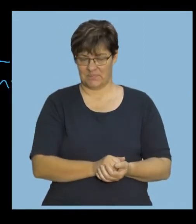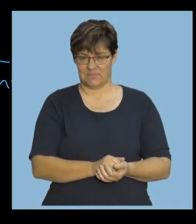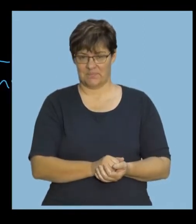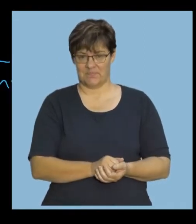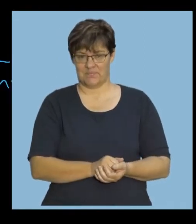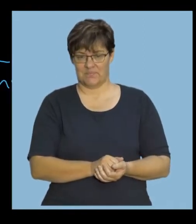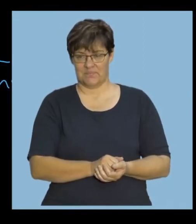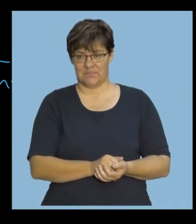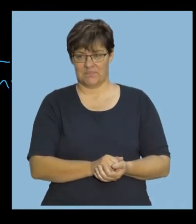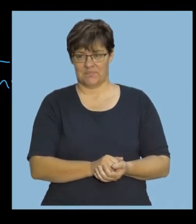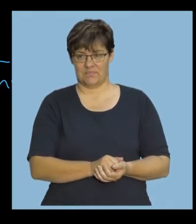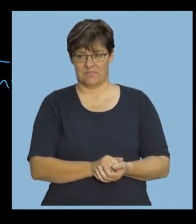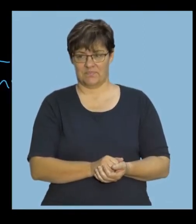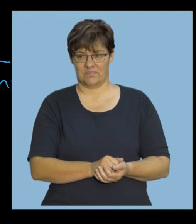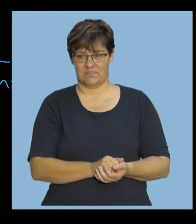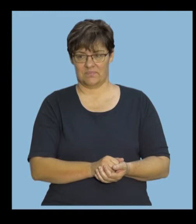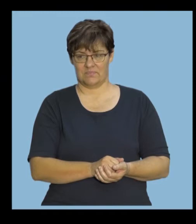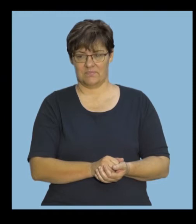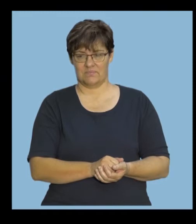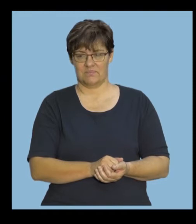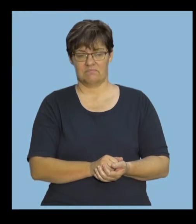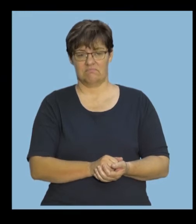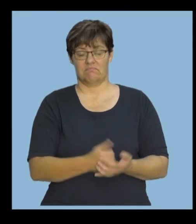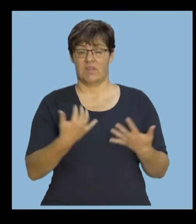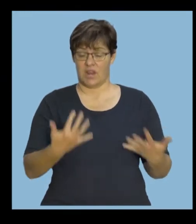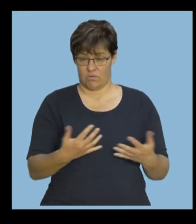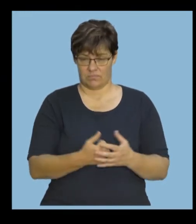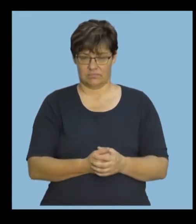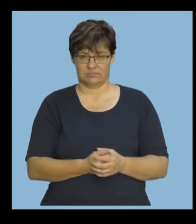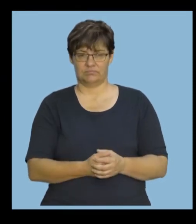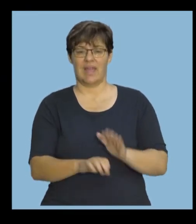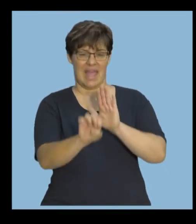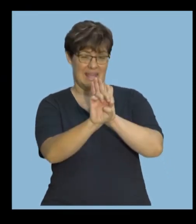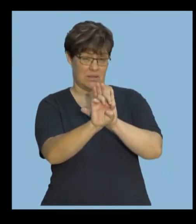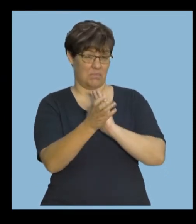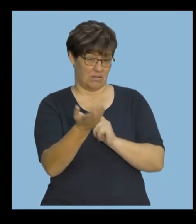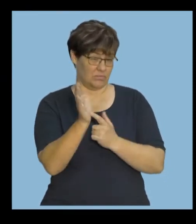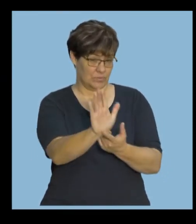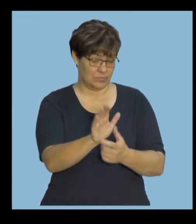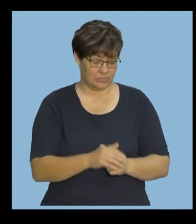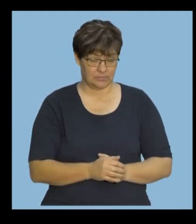Okay, so what are you going to do? Now we have an example here.